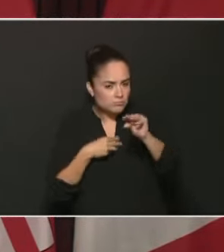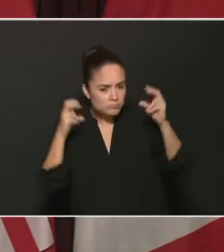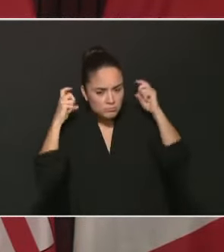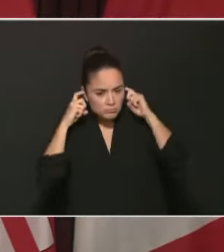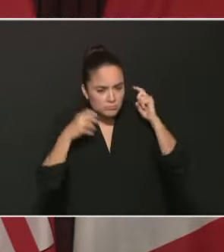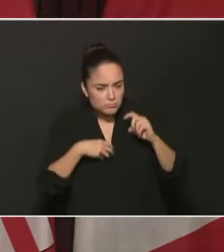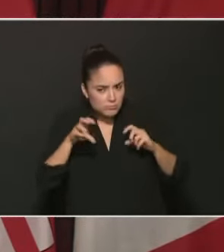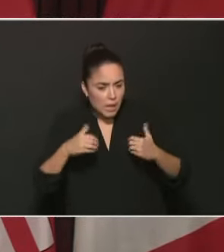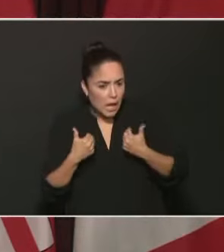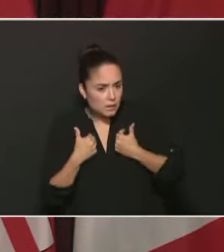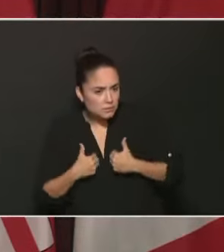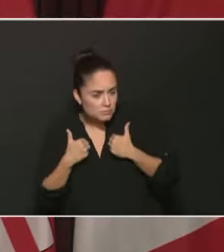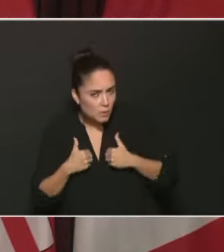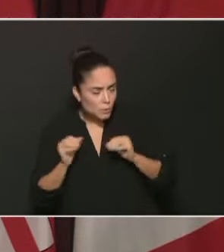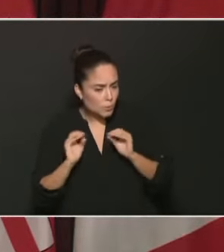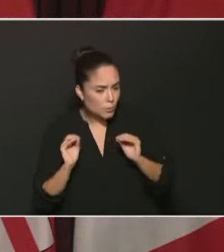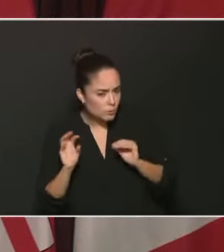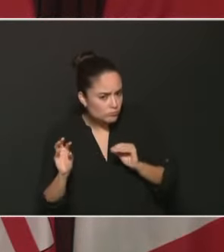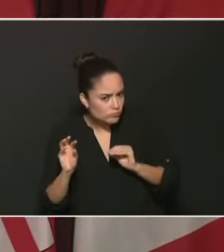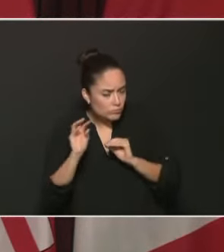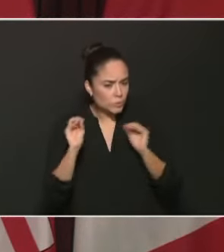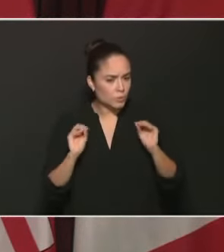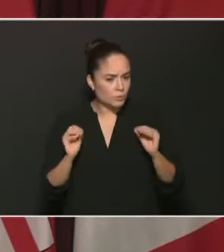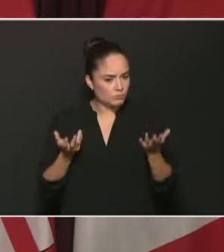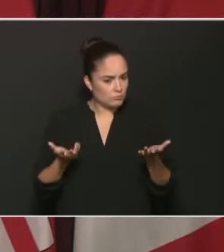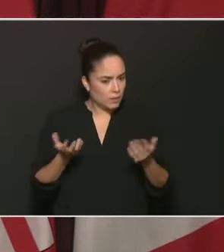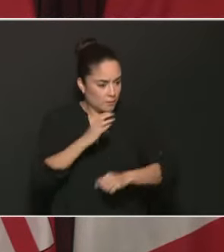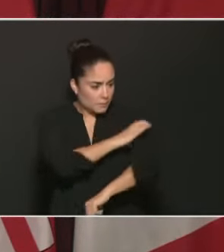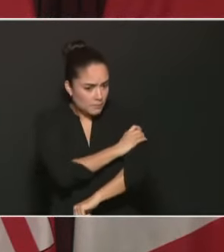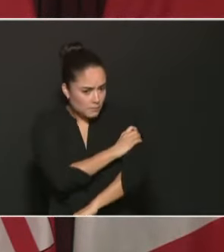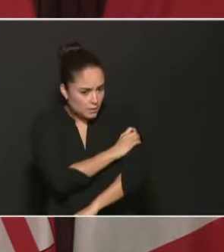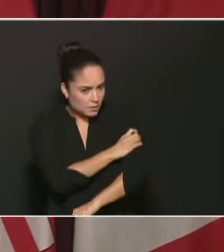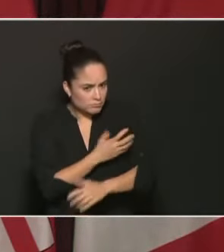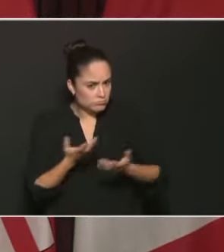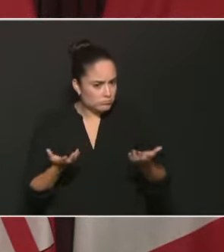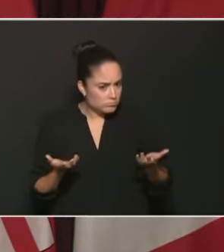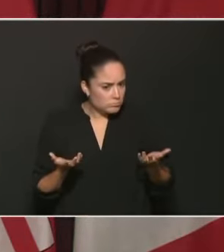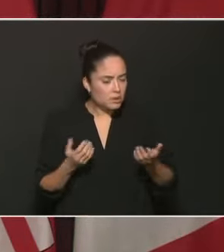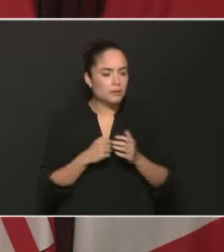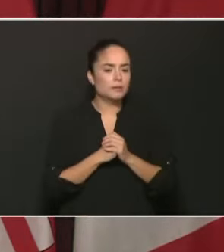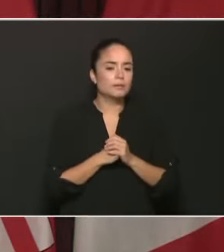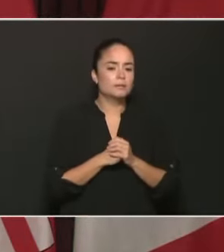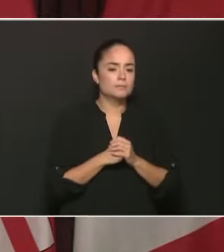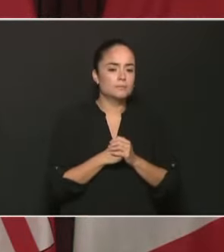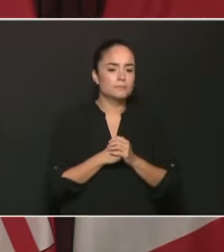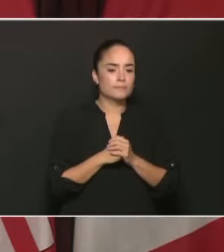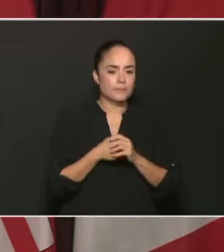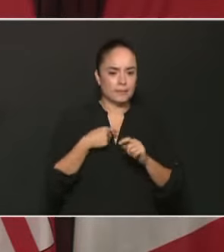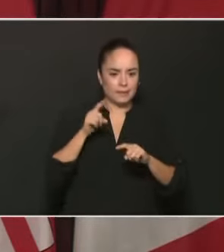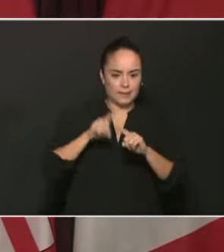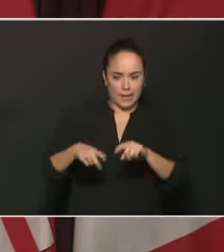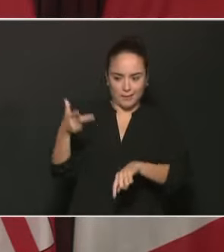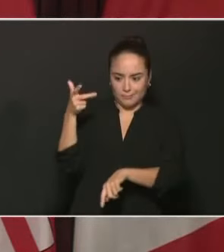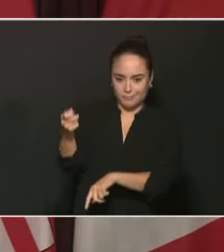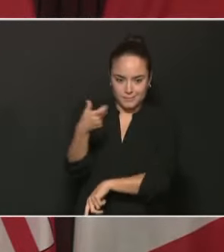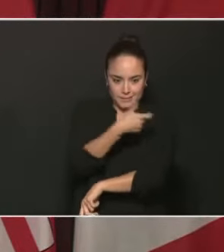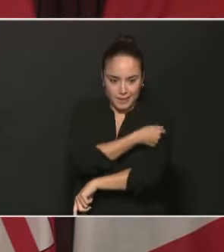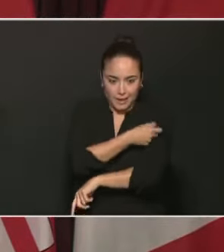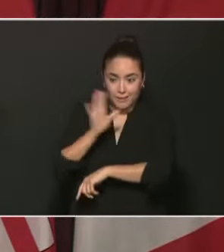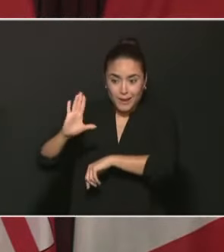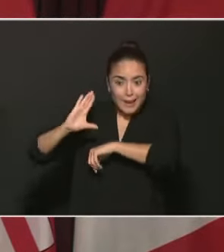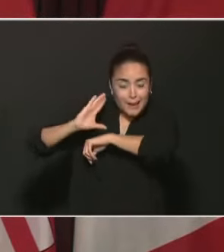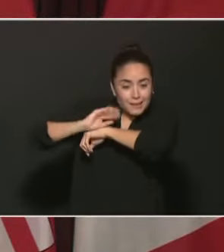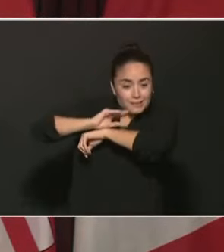cardiac complaints, that haven't had their blood pressure physically checked, that haven't been able to be immunized or had any basic cancer screening such as a pap